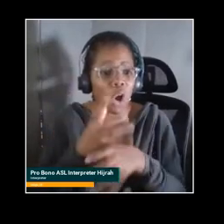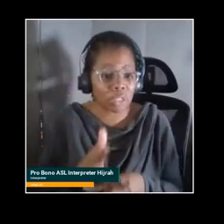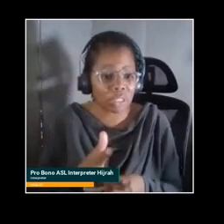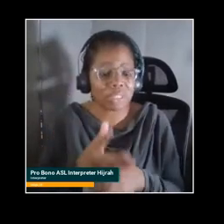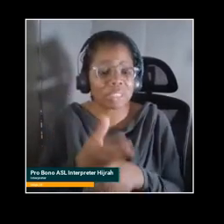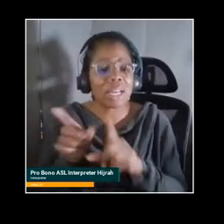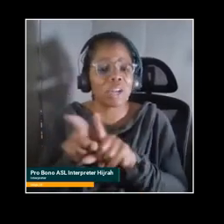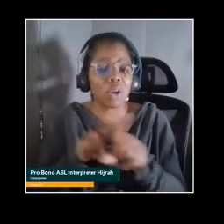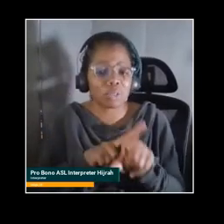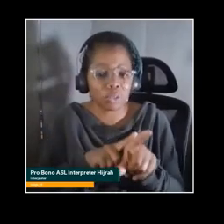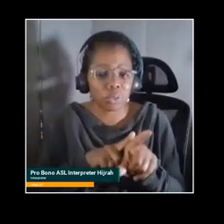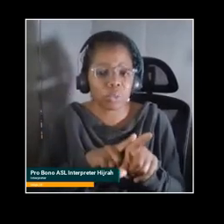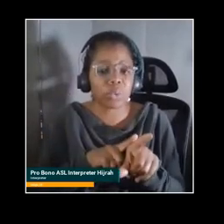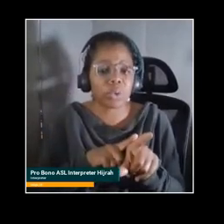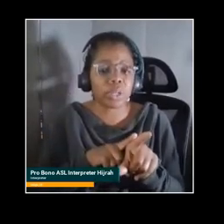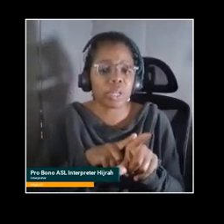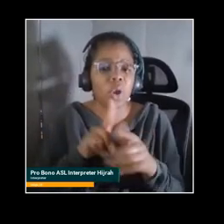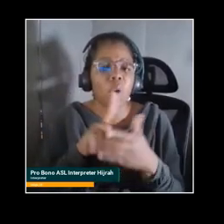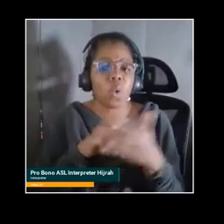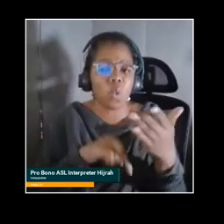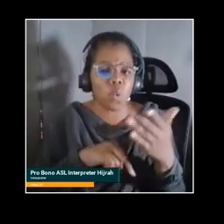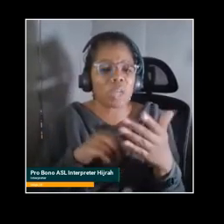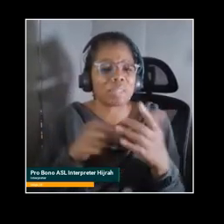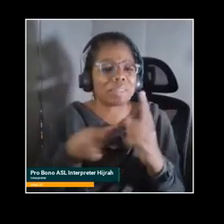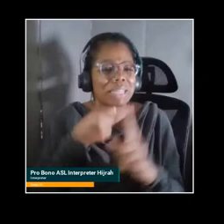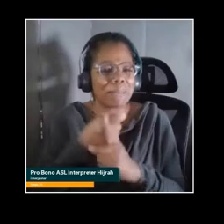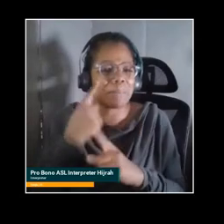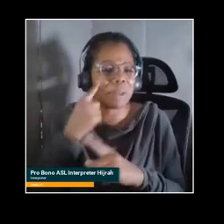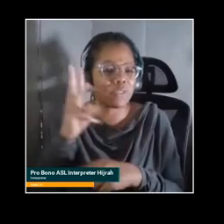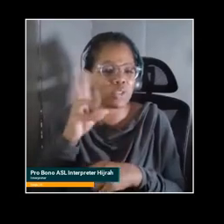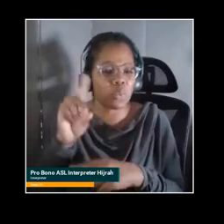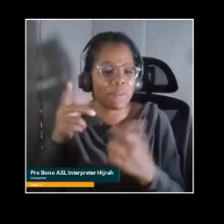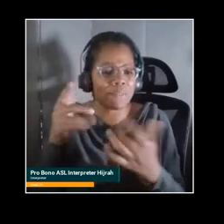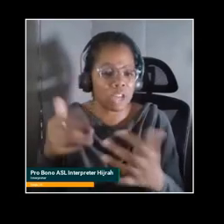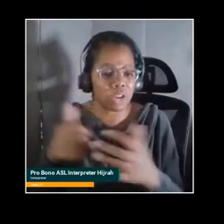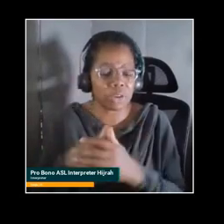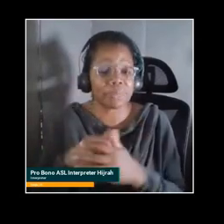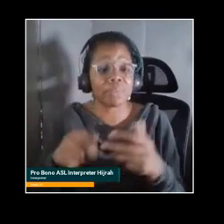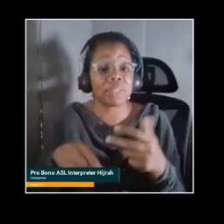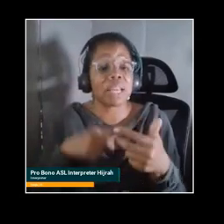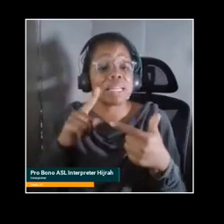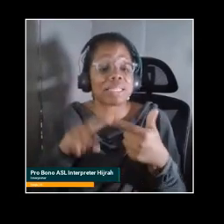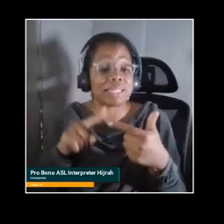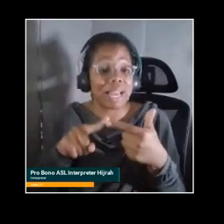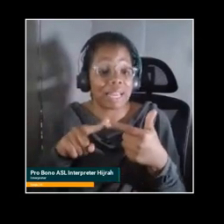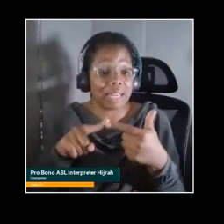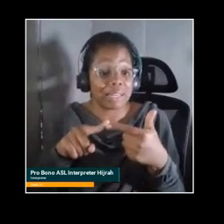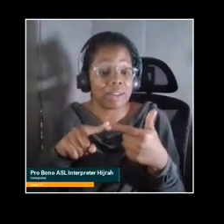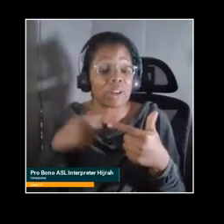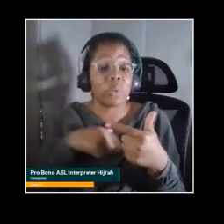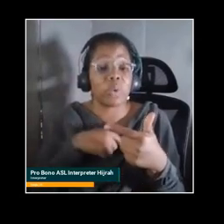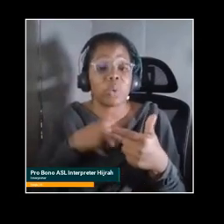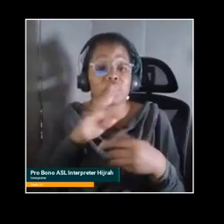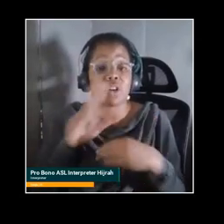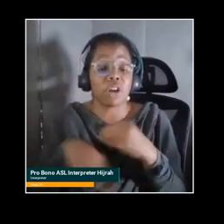also what are the impacts of the wildfire. And then the second aspect, we want to talk about the